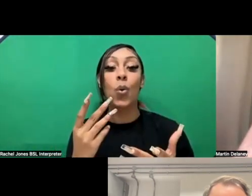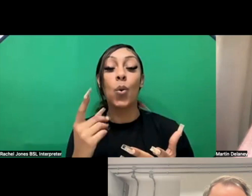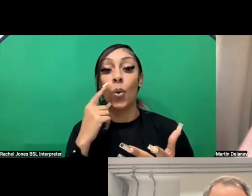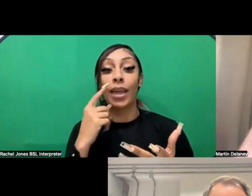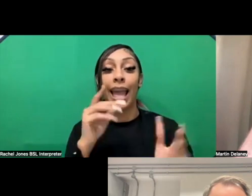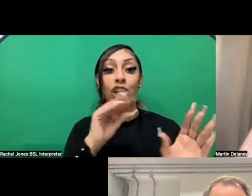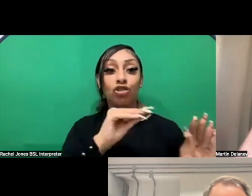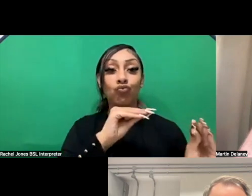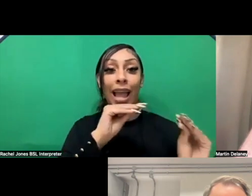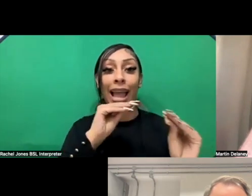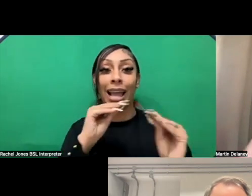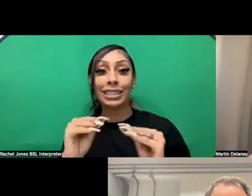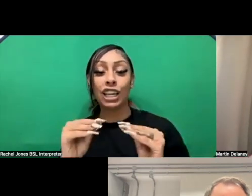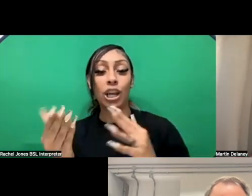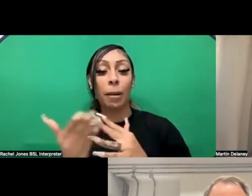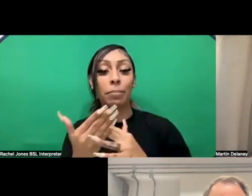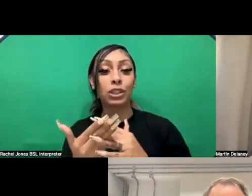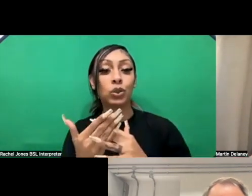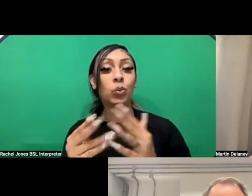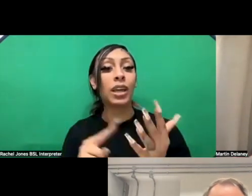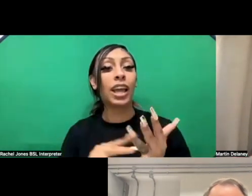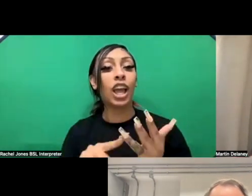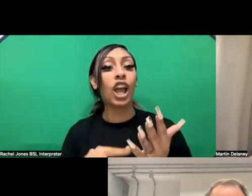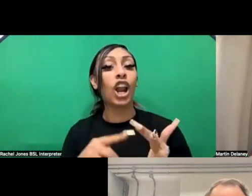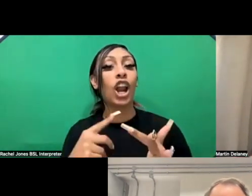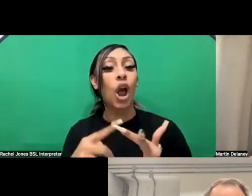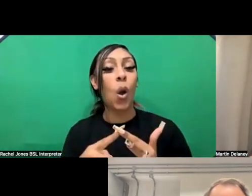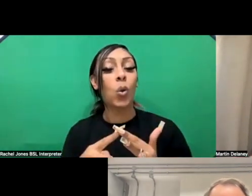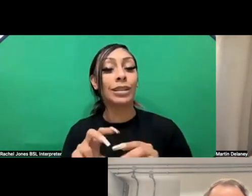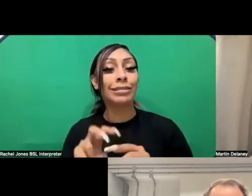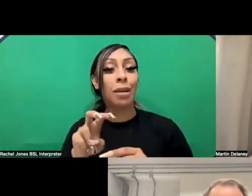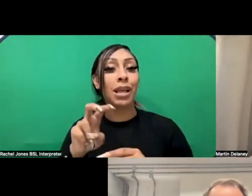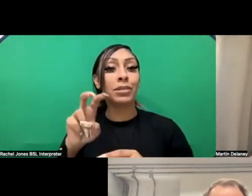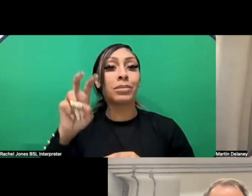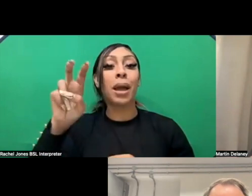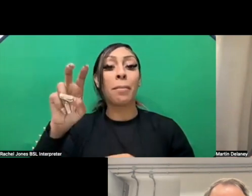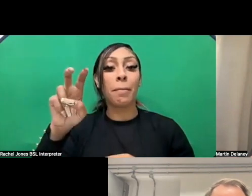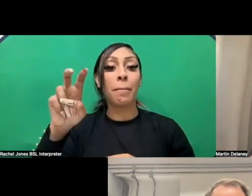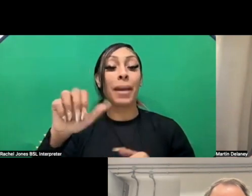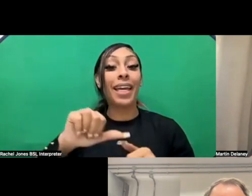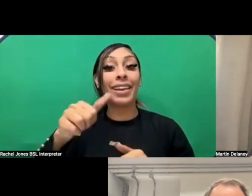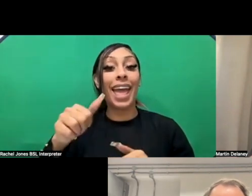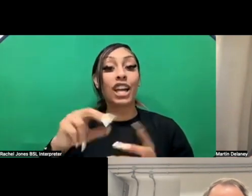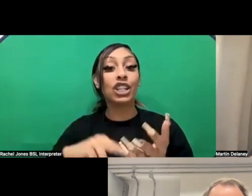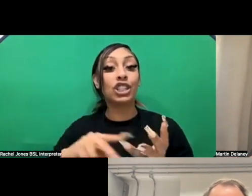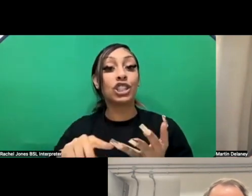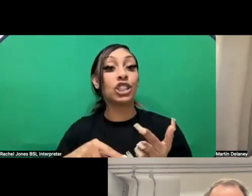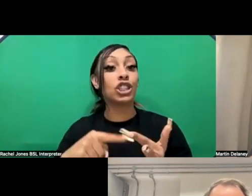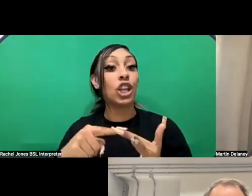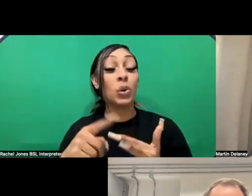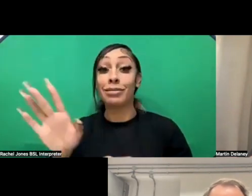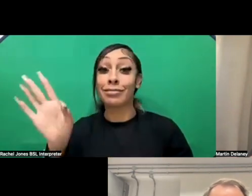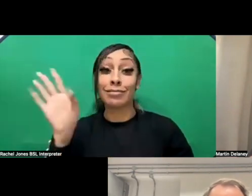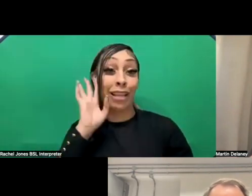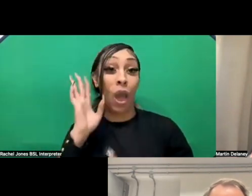between notes. It'll do this wonderful stepped glissando up to the next note, which sounds very